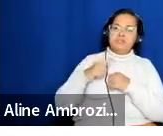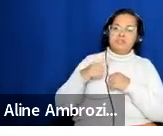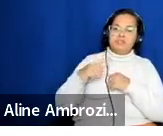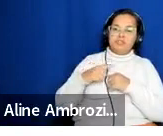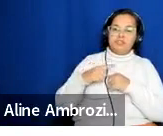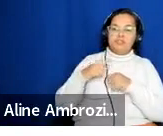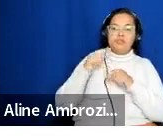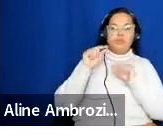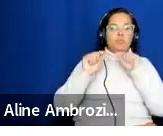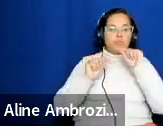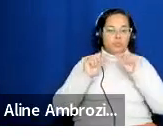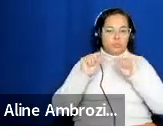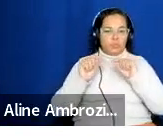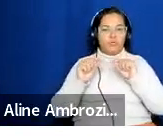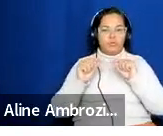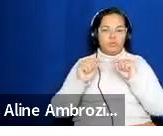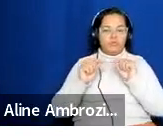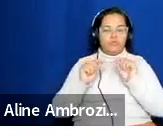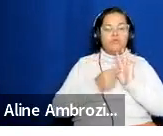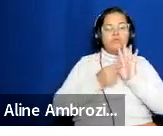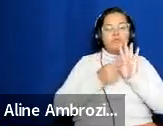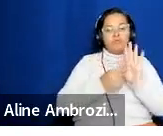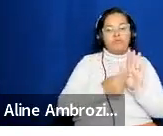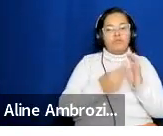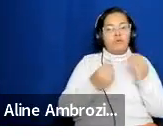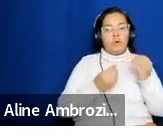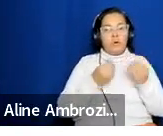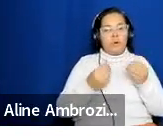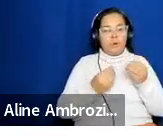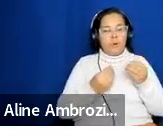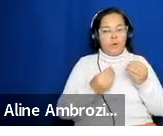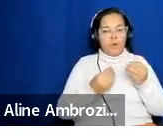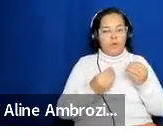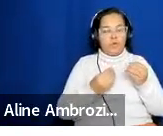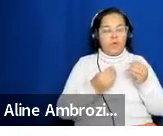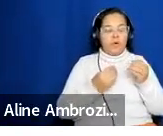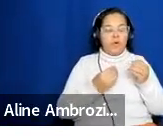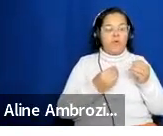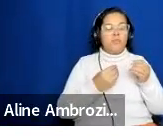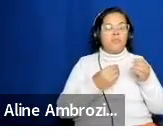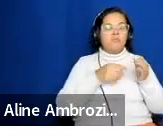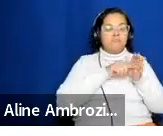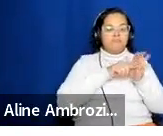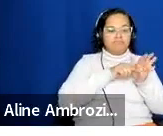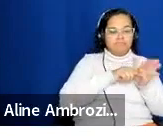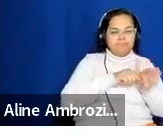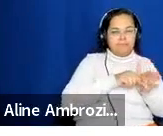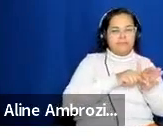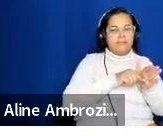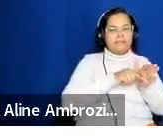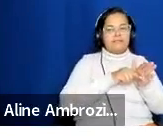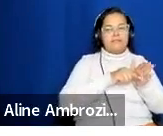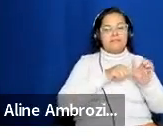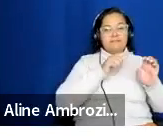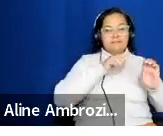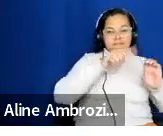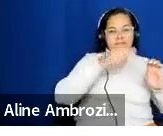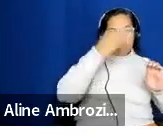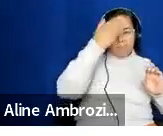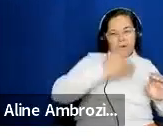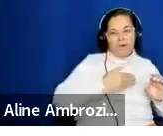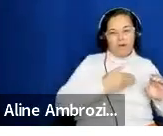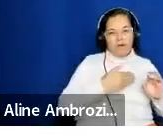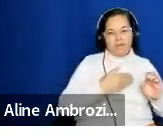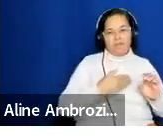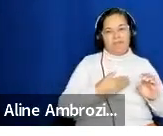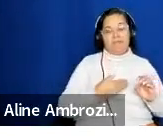for the theories of progress and for drawing attention to their affinities with theories in natural science, which